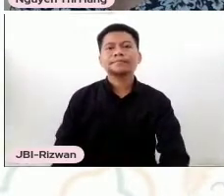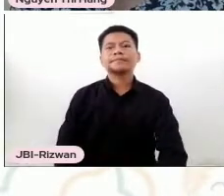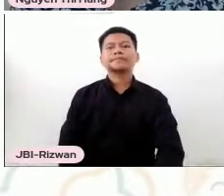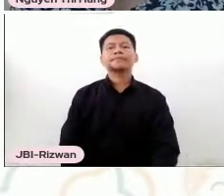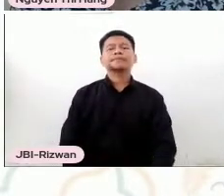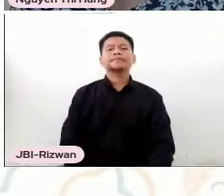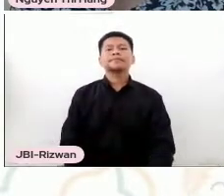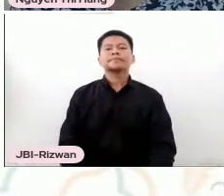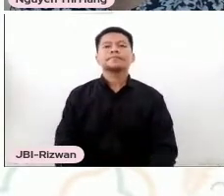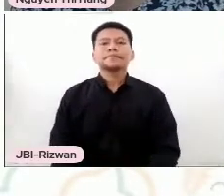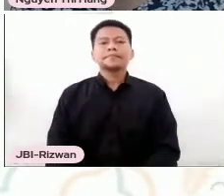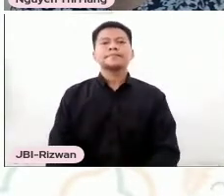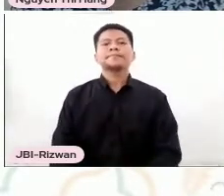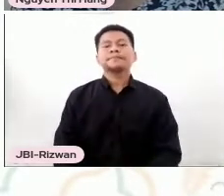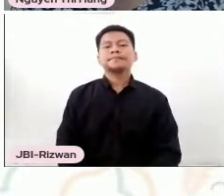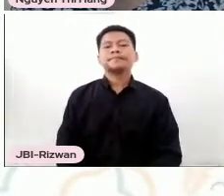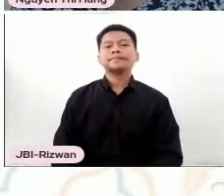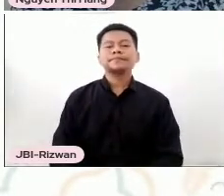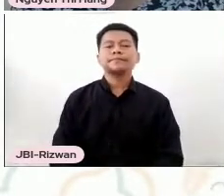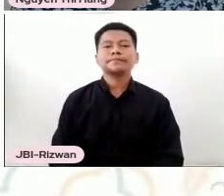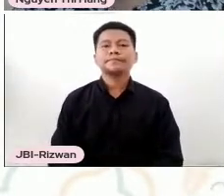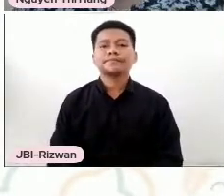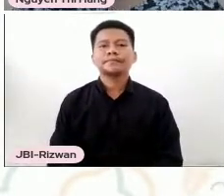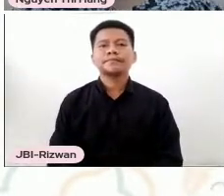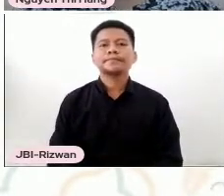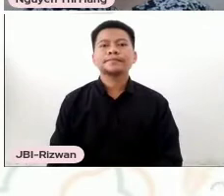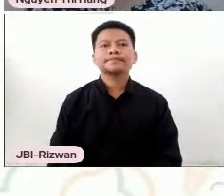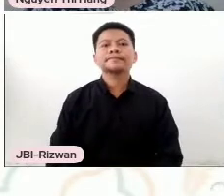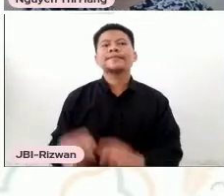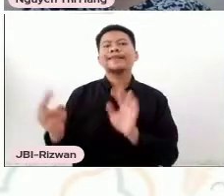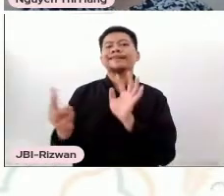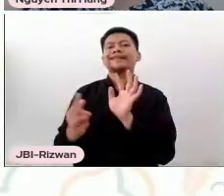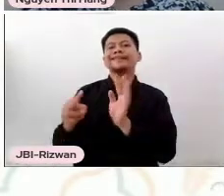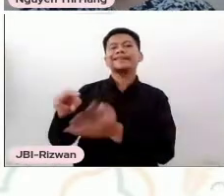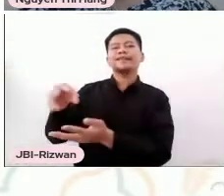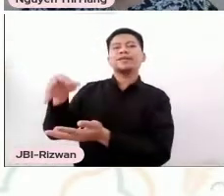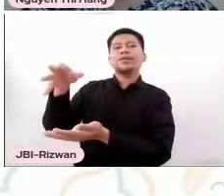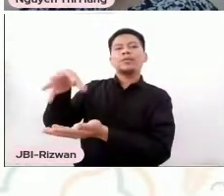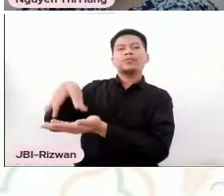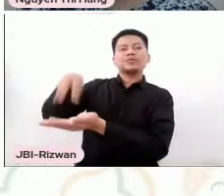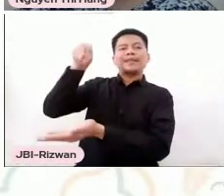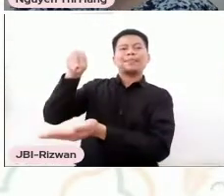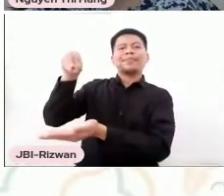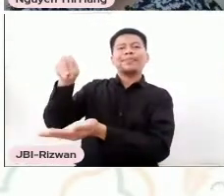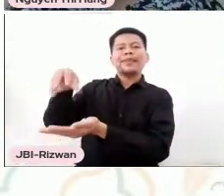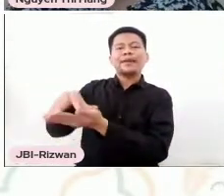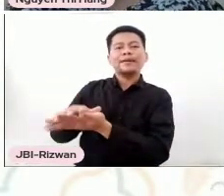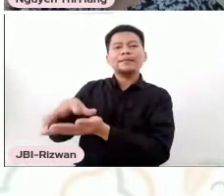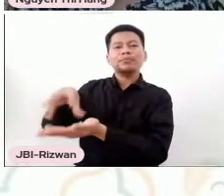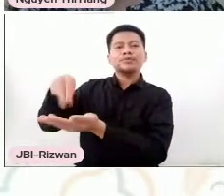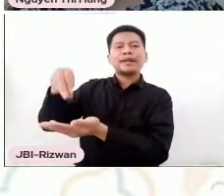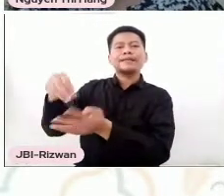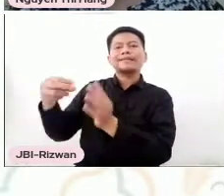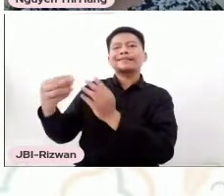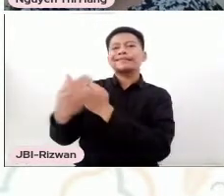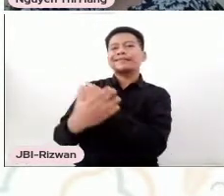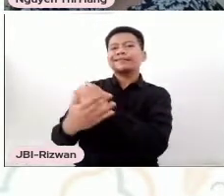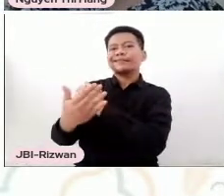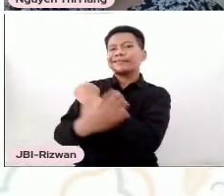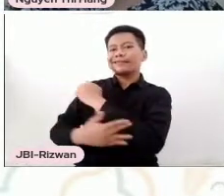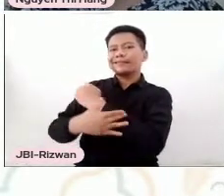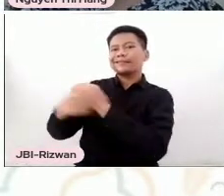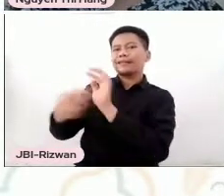The center in our national center, we have three parts of our center. The first